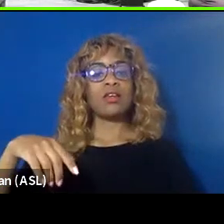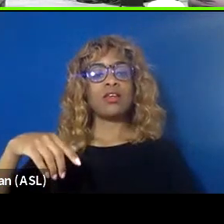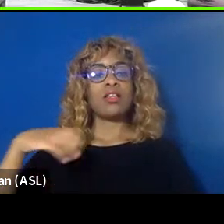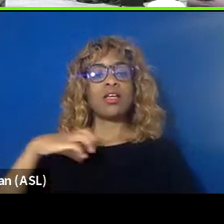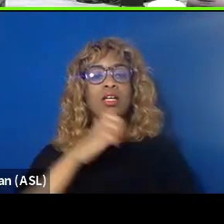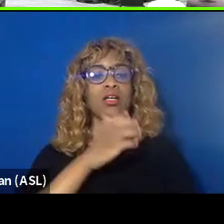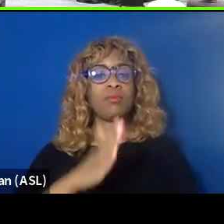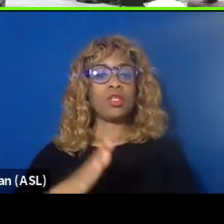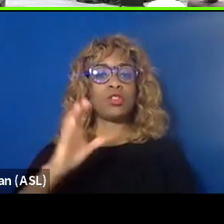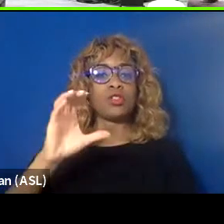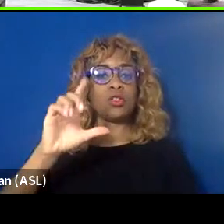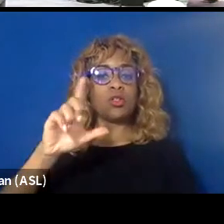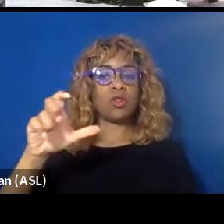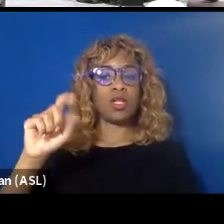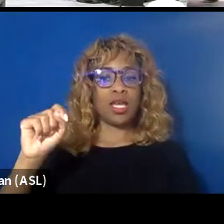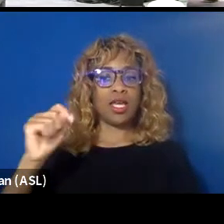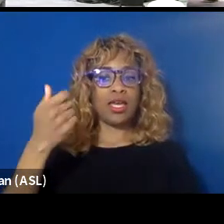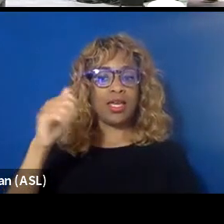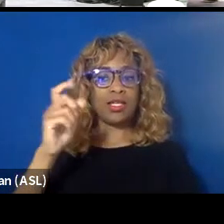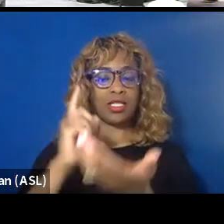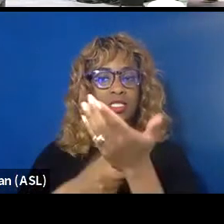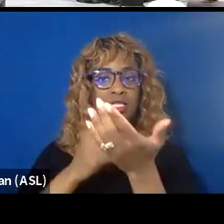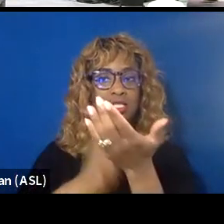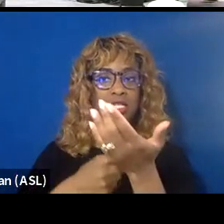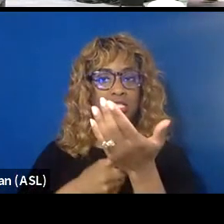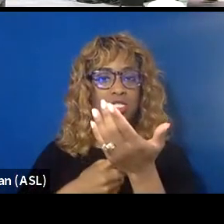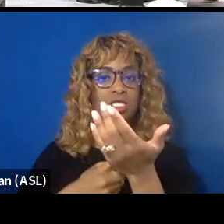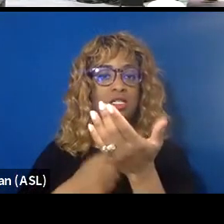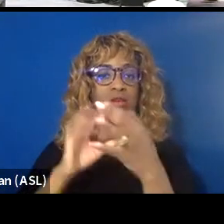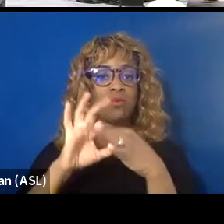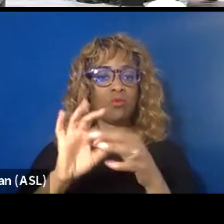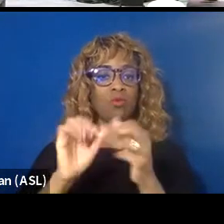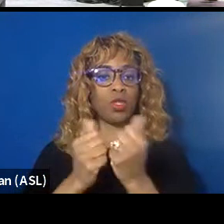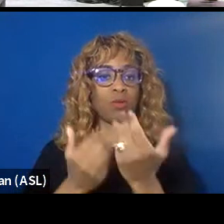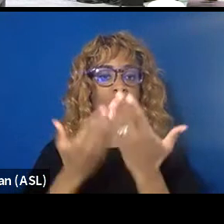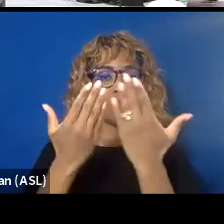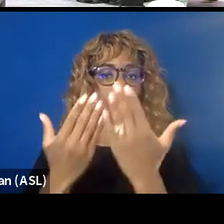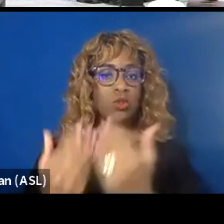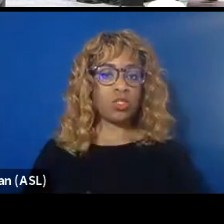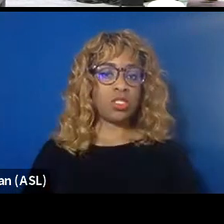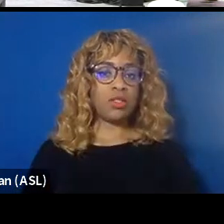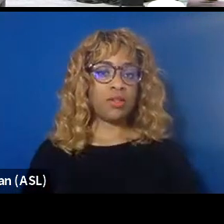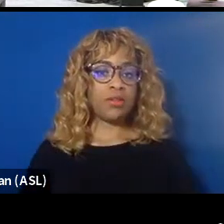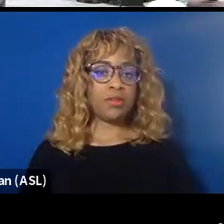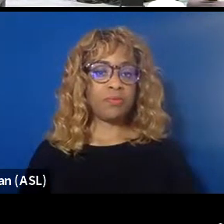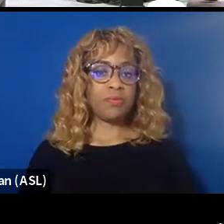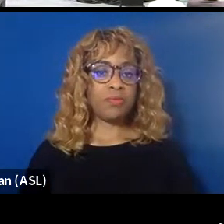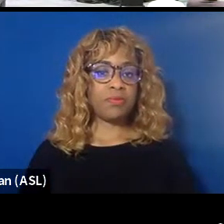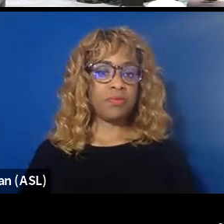Second made by Commissioner Lett. Is there any discussion or debate on the motion?